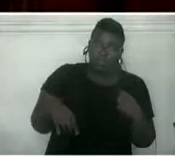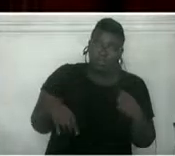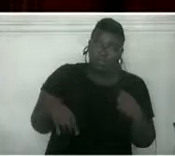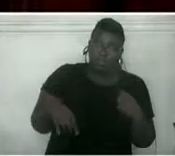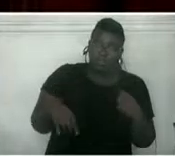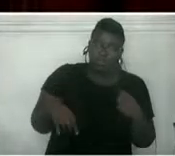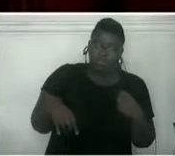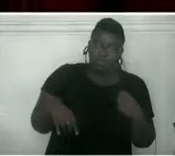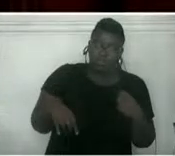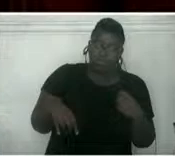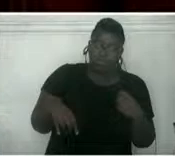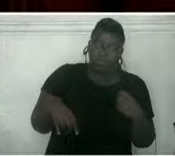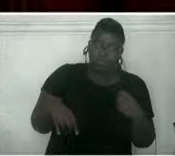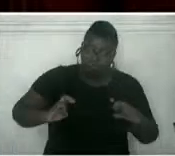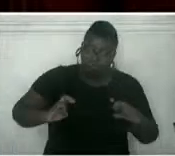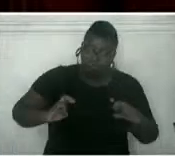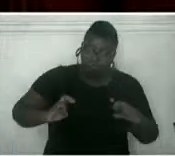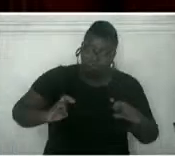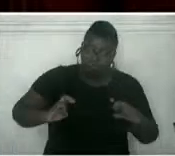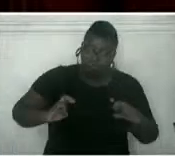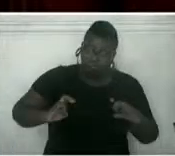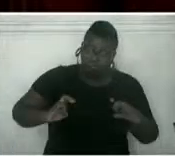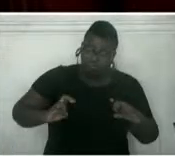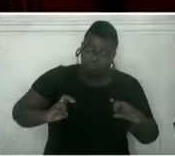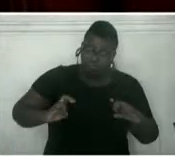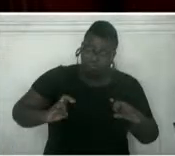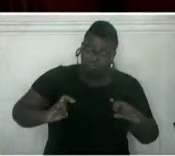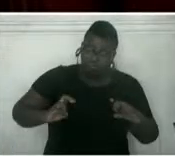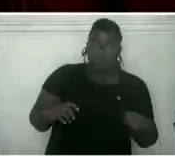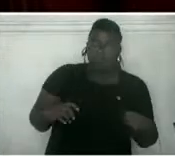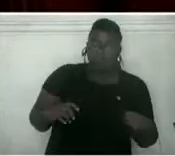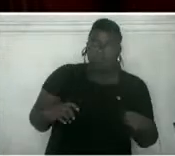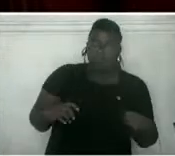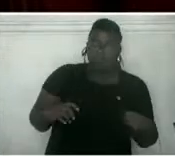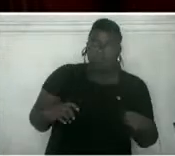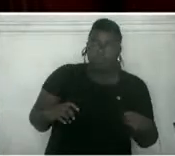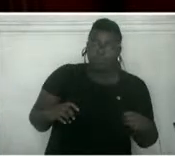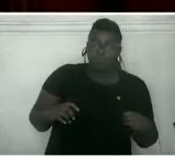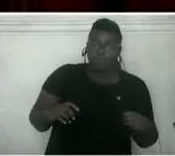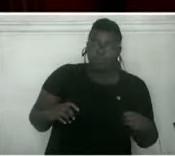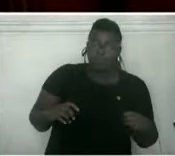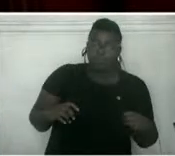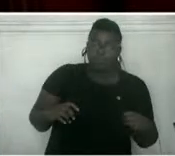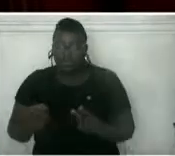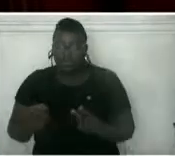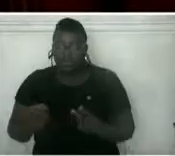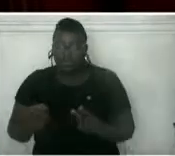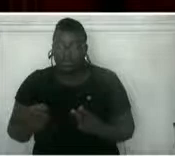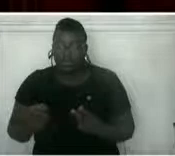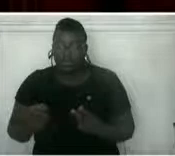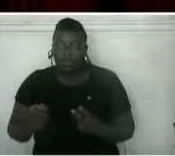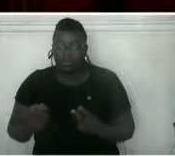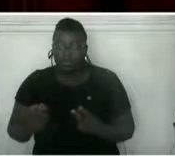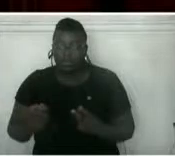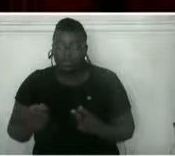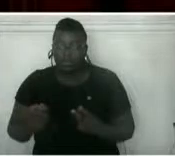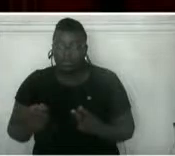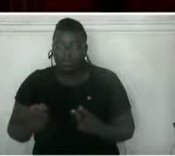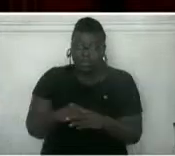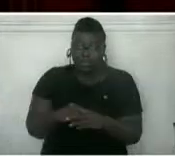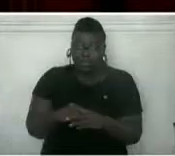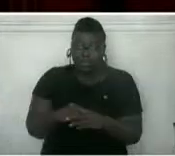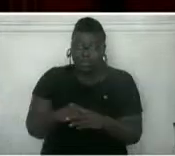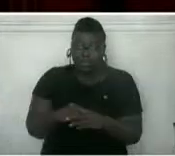to solicit specific areas of concern from community. The survey will include victim